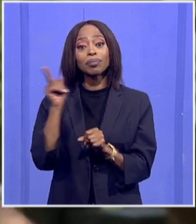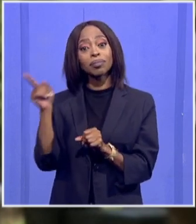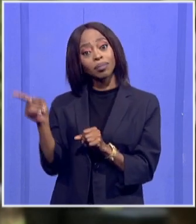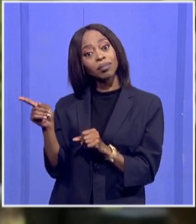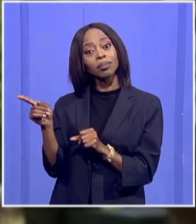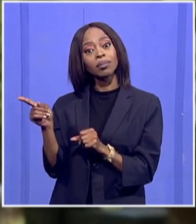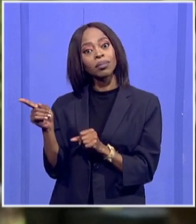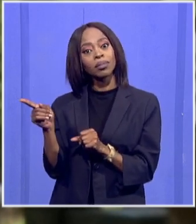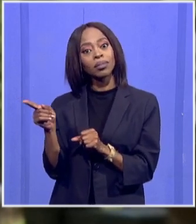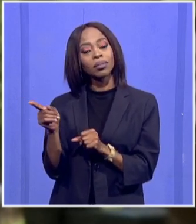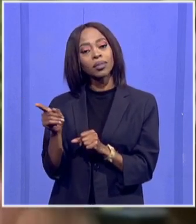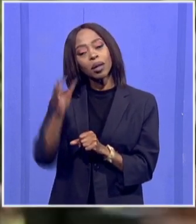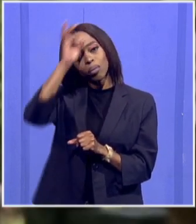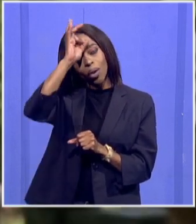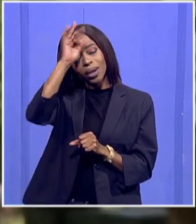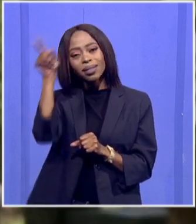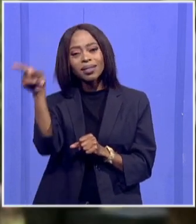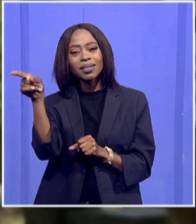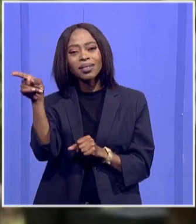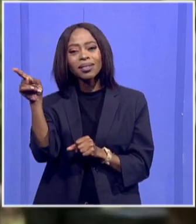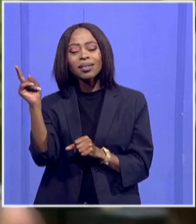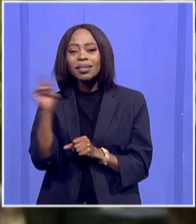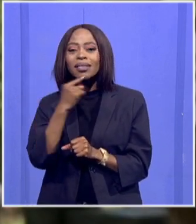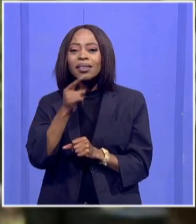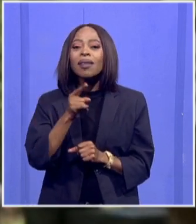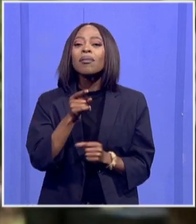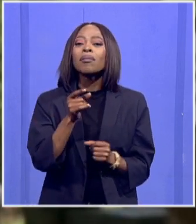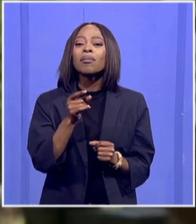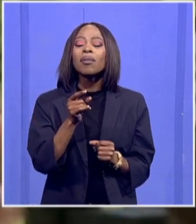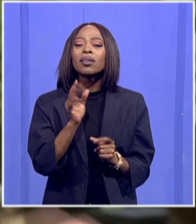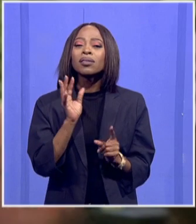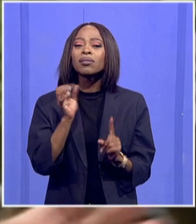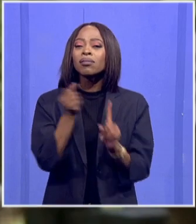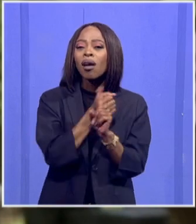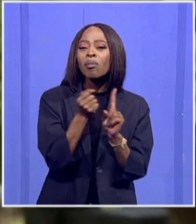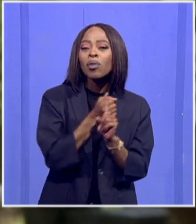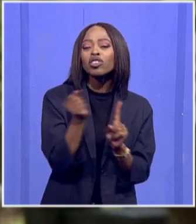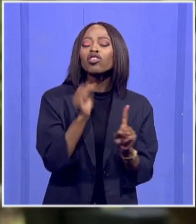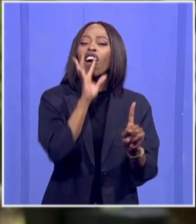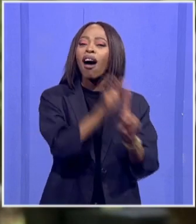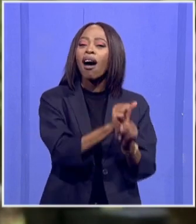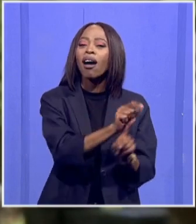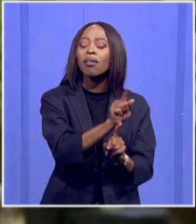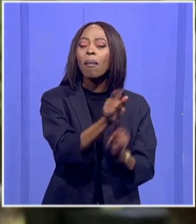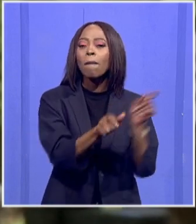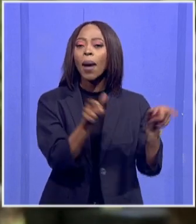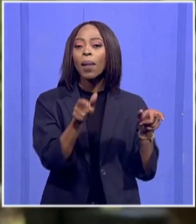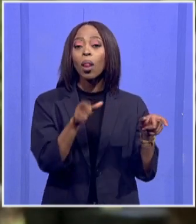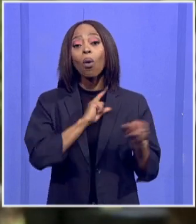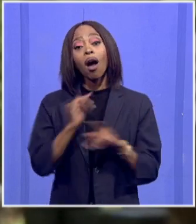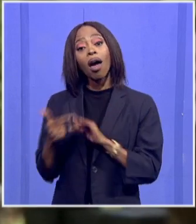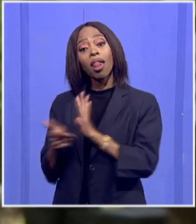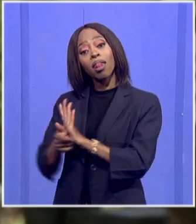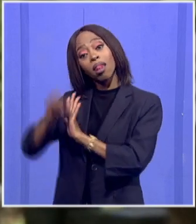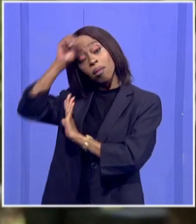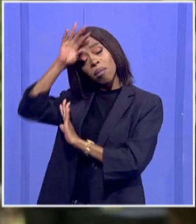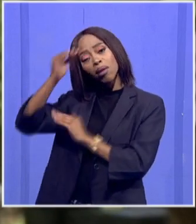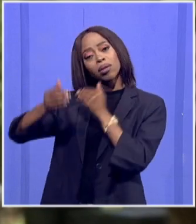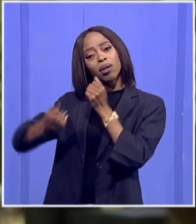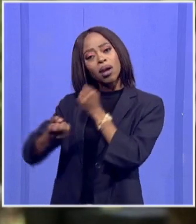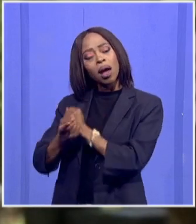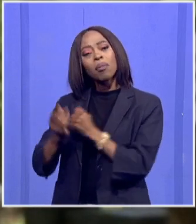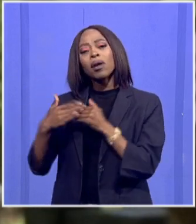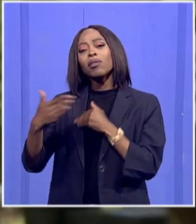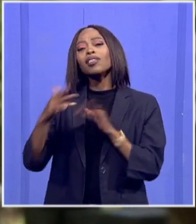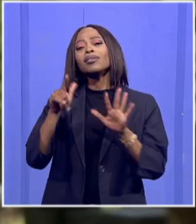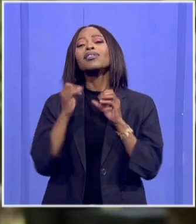the South African police to harass these people. As you are aware, there's illegal mining happening there on a daily basis for the last